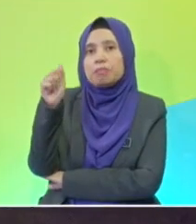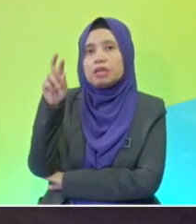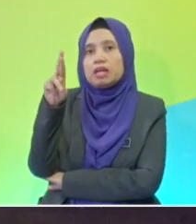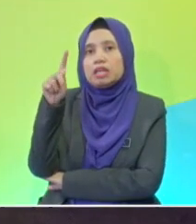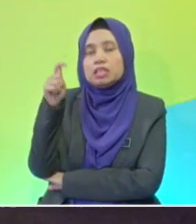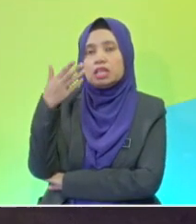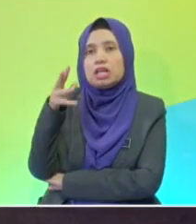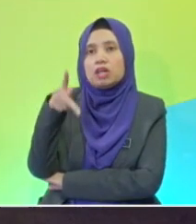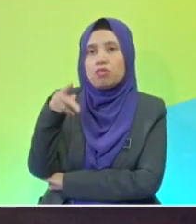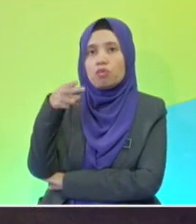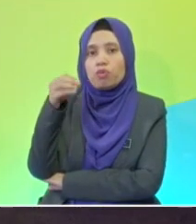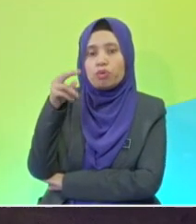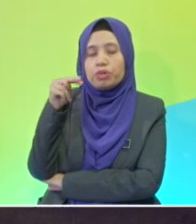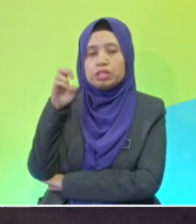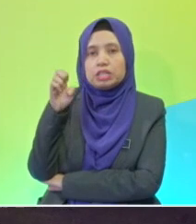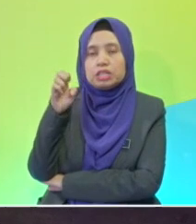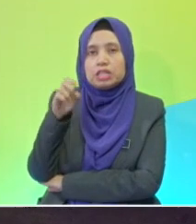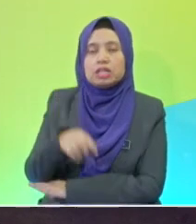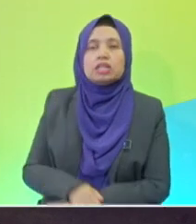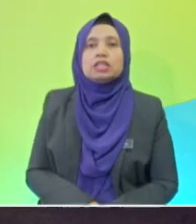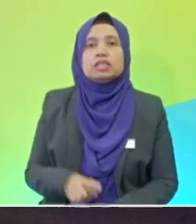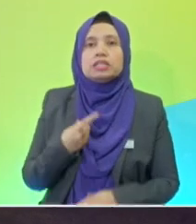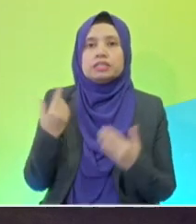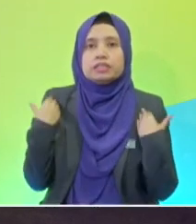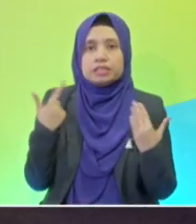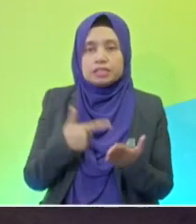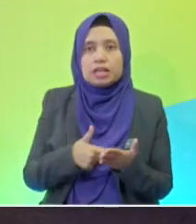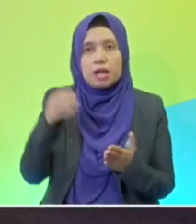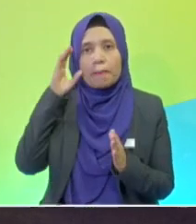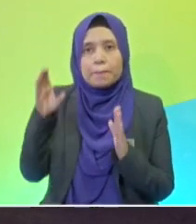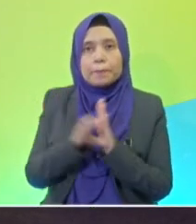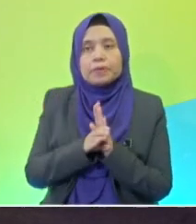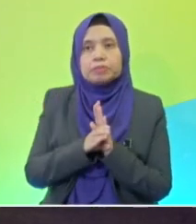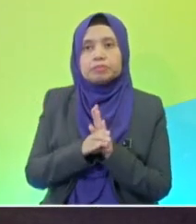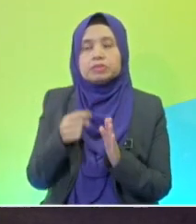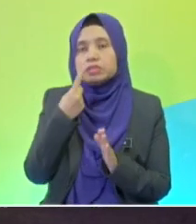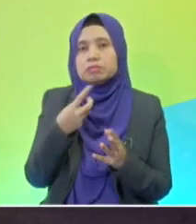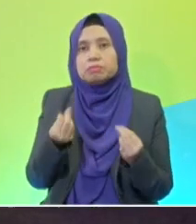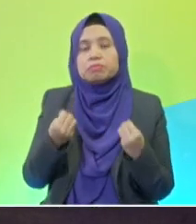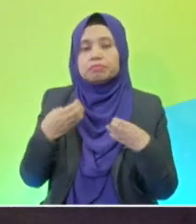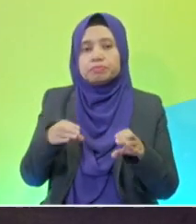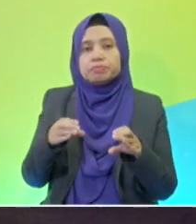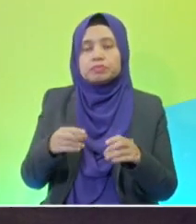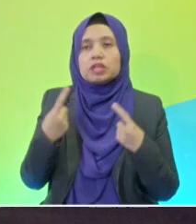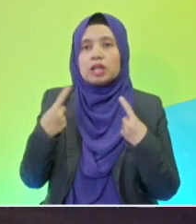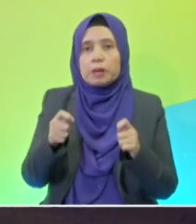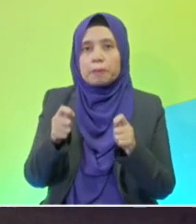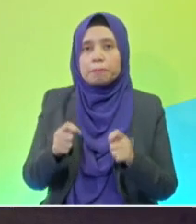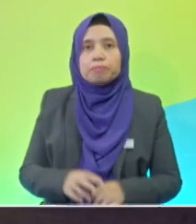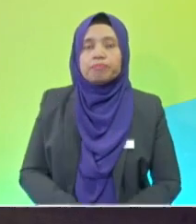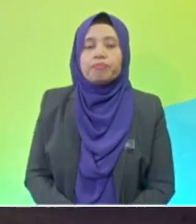So thank you so much, Anissa. We have a few more pictures here. 3 more. Okay, we have 3 more. All right. We Who have is it going